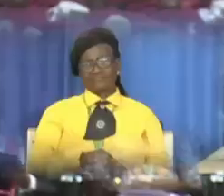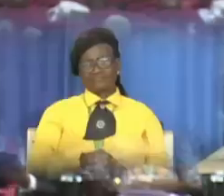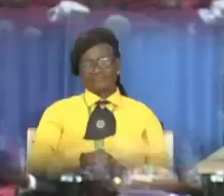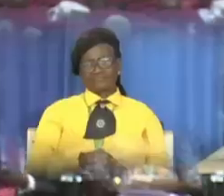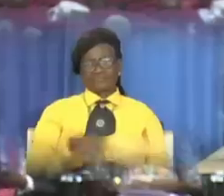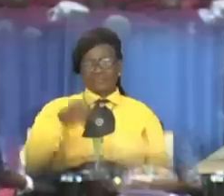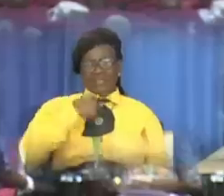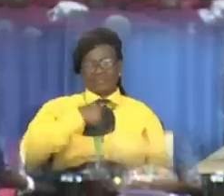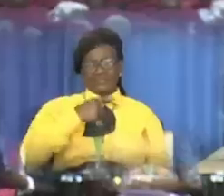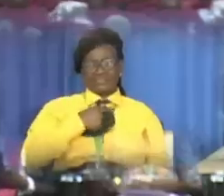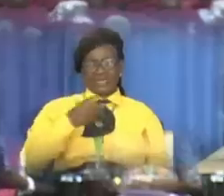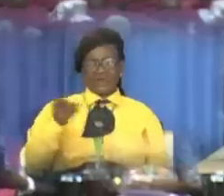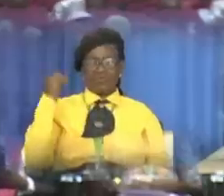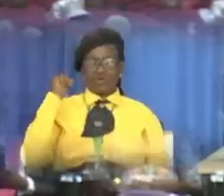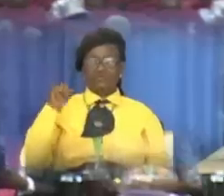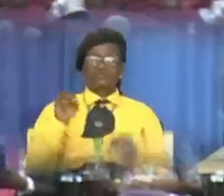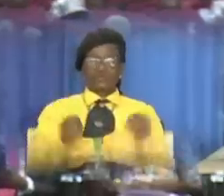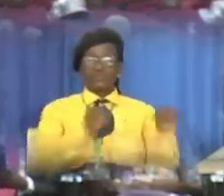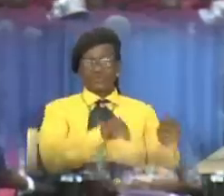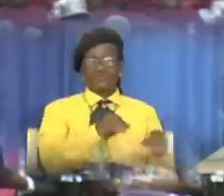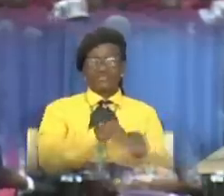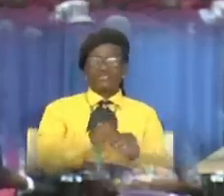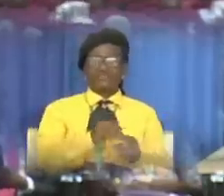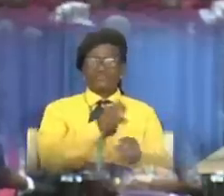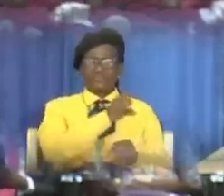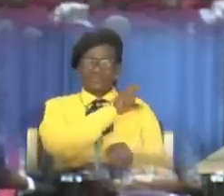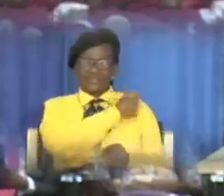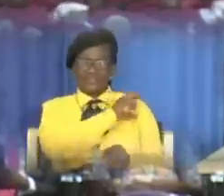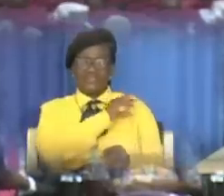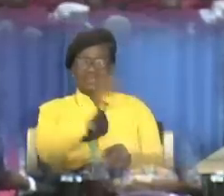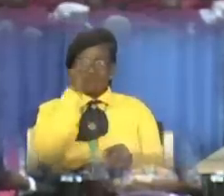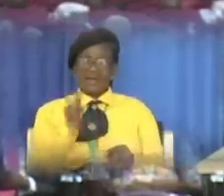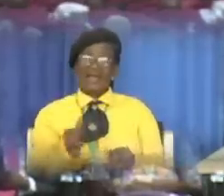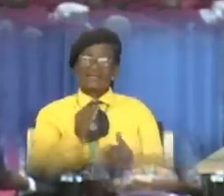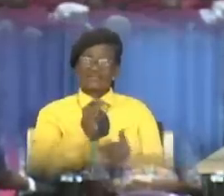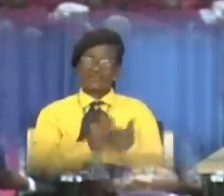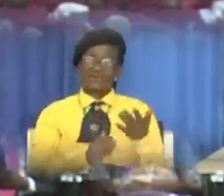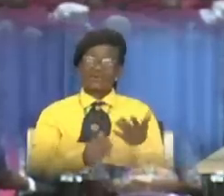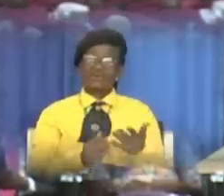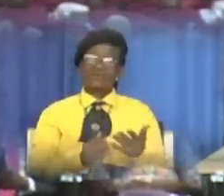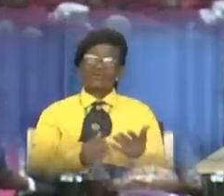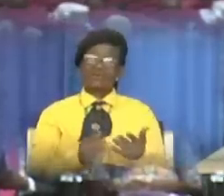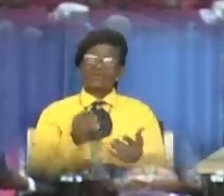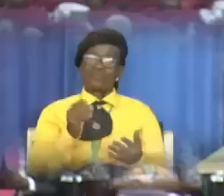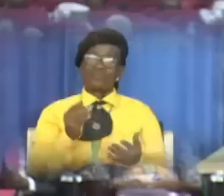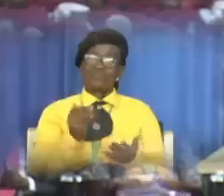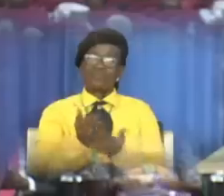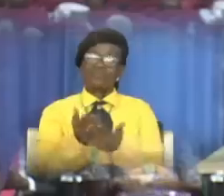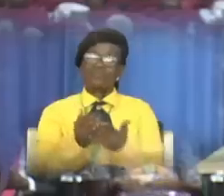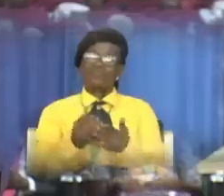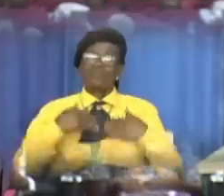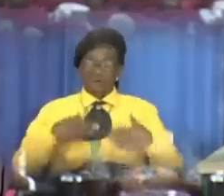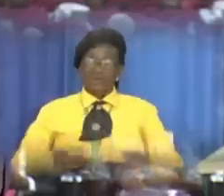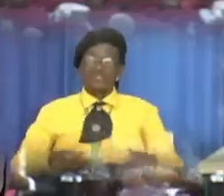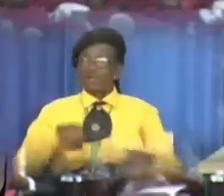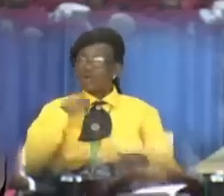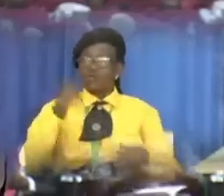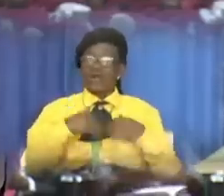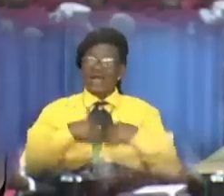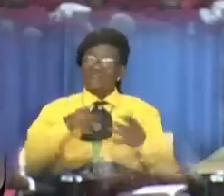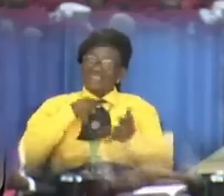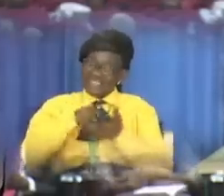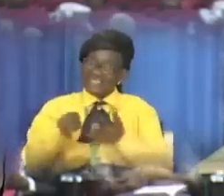Peter was put in prison by somebody who had killed before, who wanted to kill again.